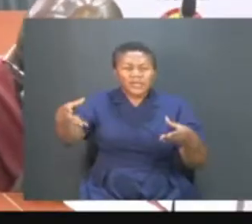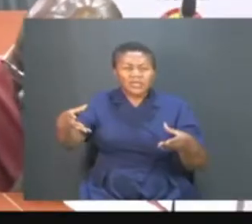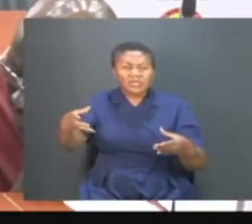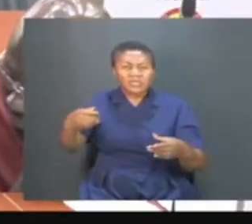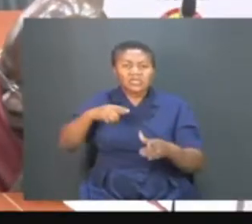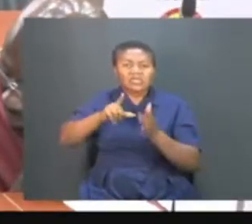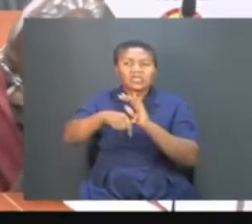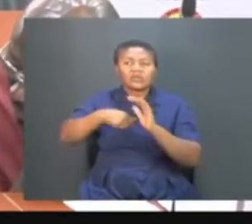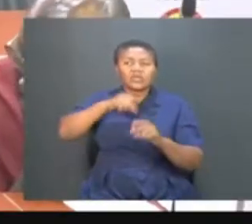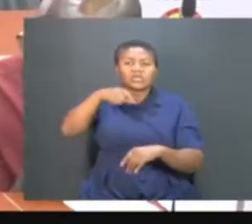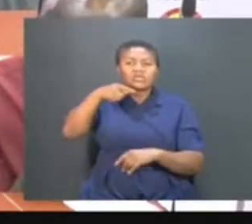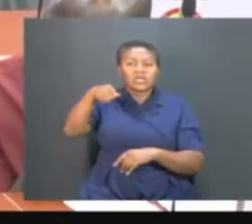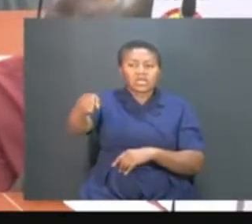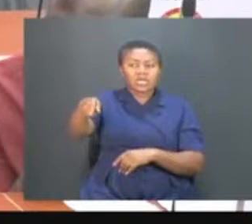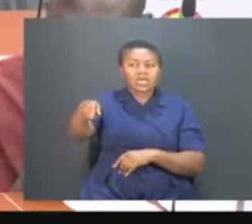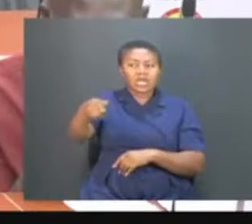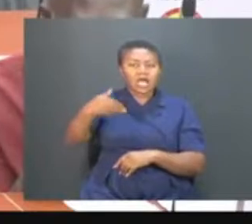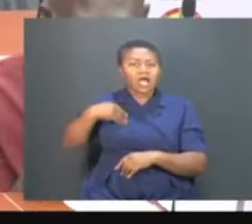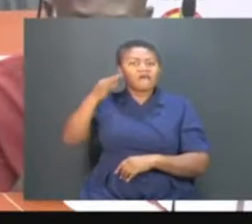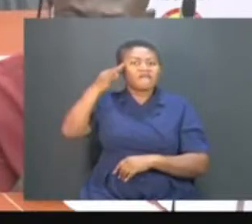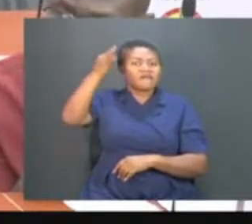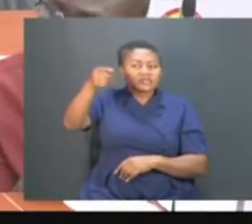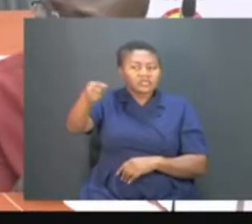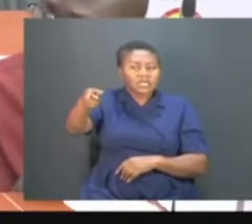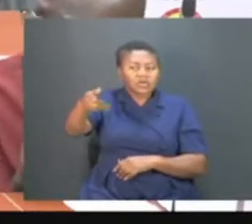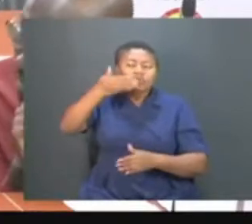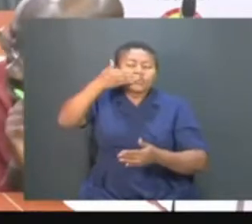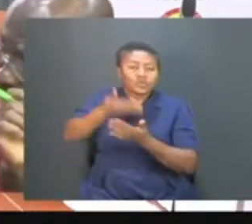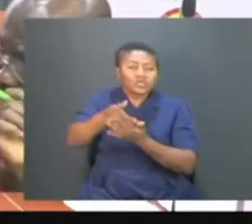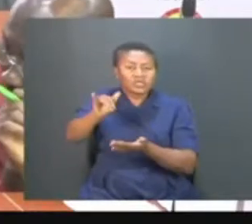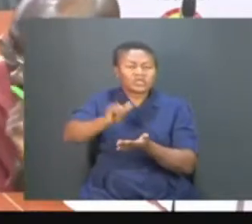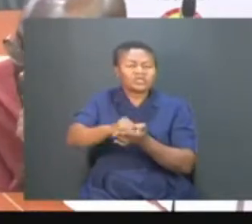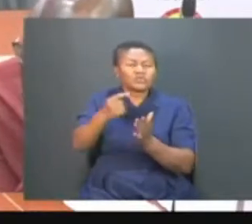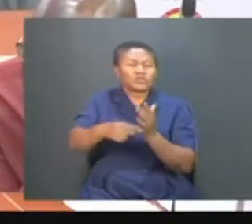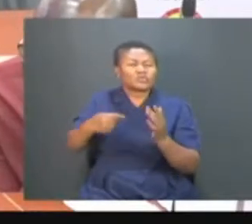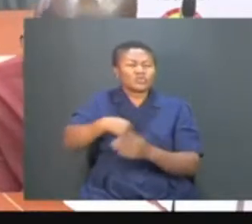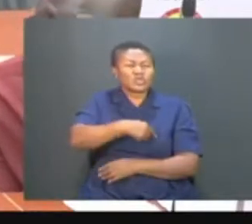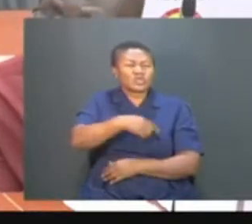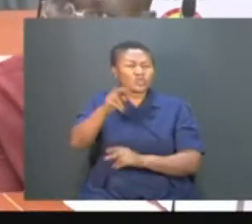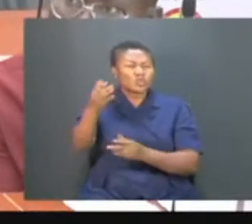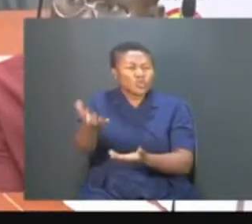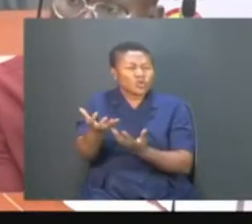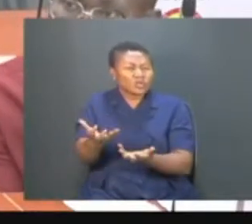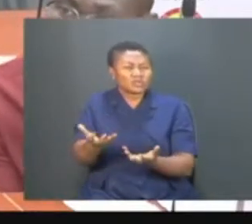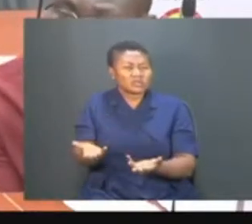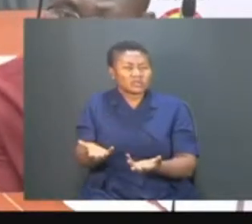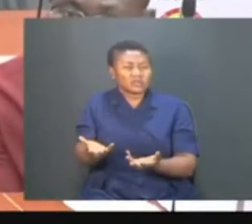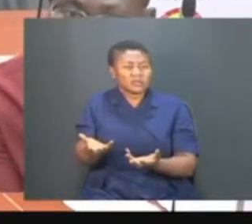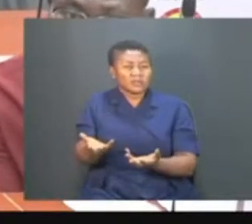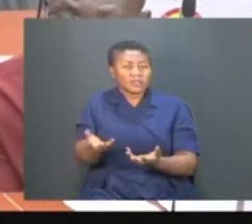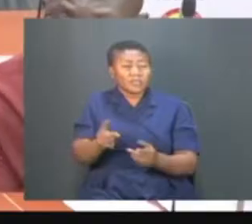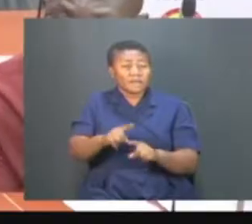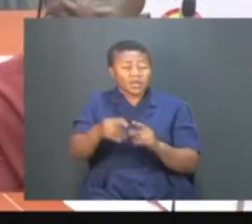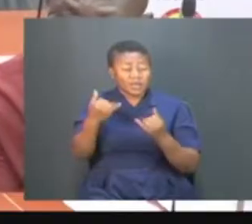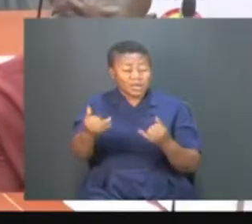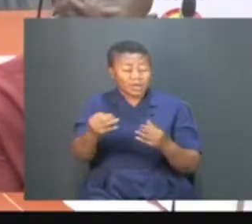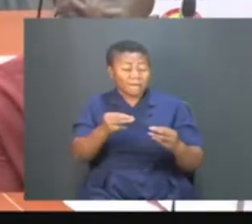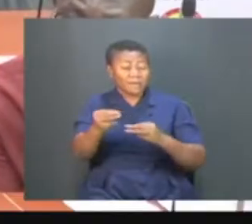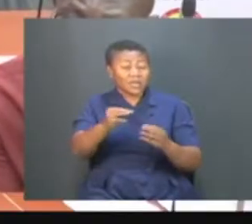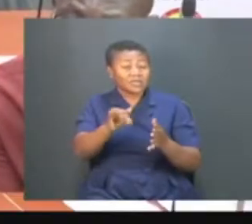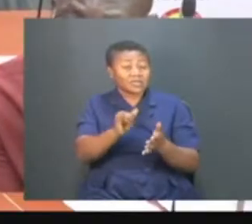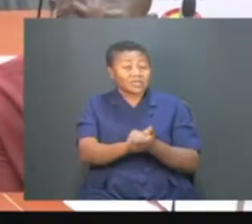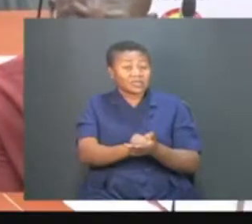asset. You don't develop a liability for Ghanaians. The fact of the matter is that they never thought